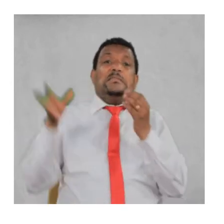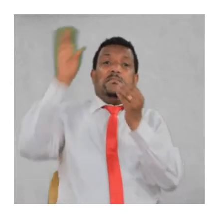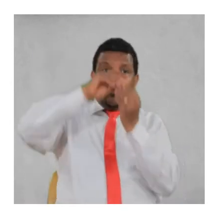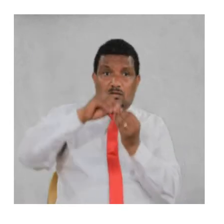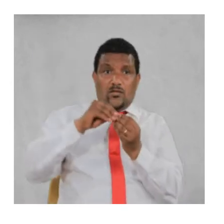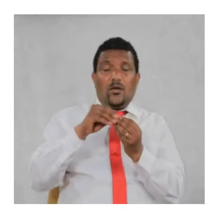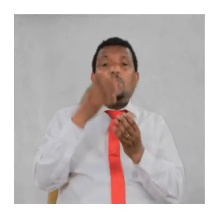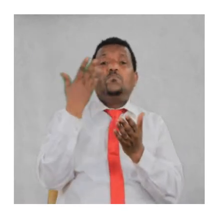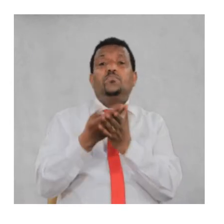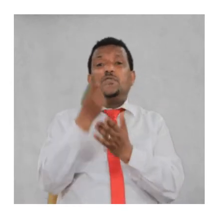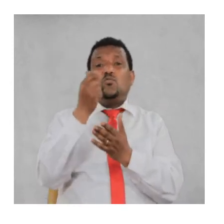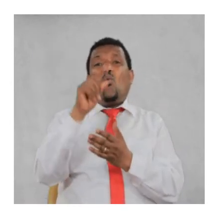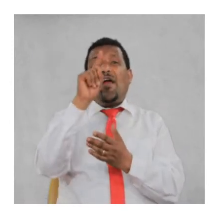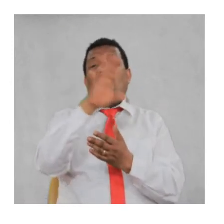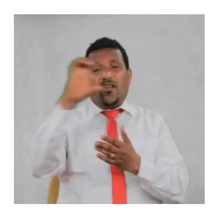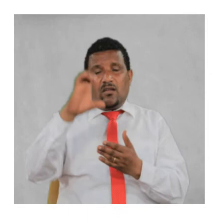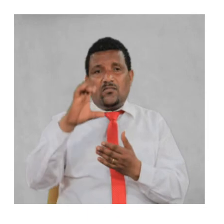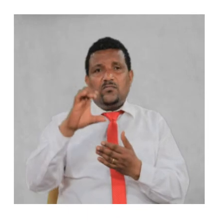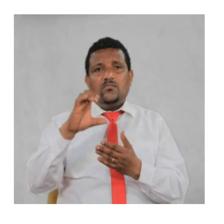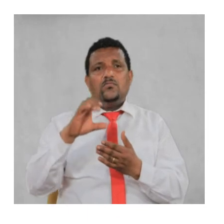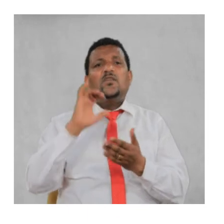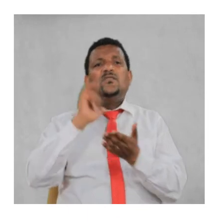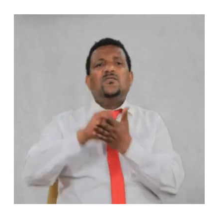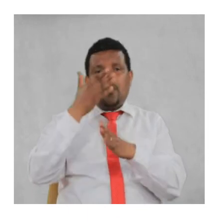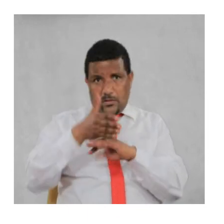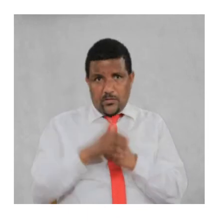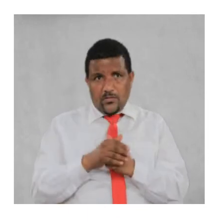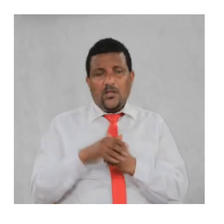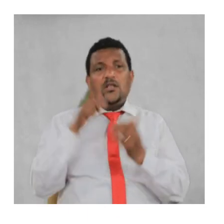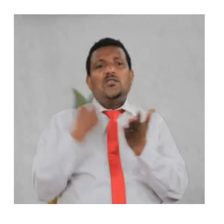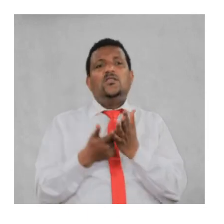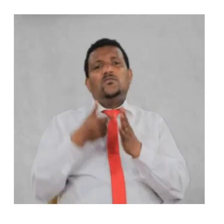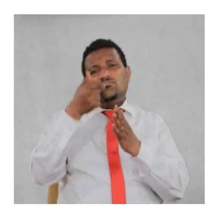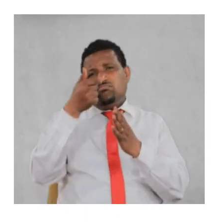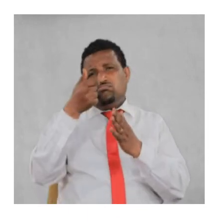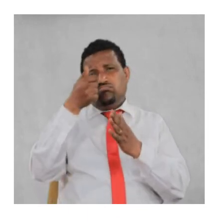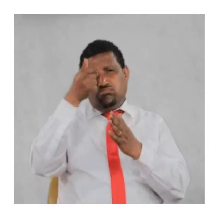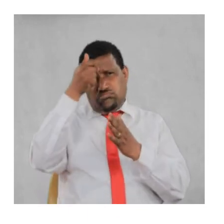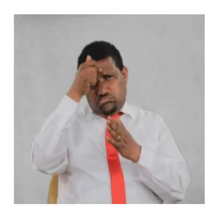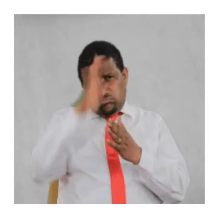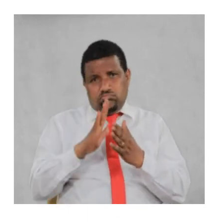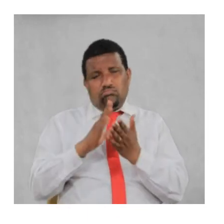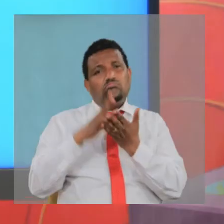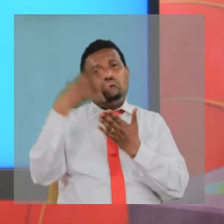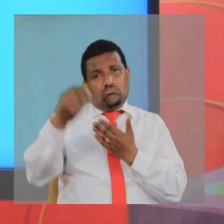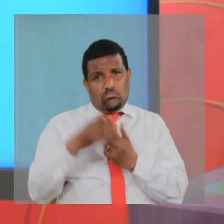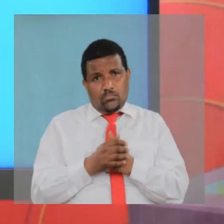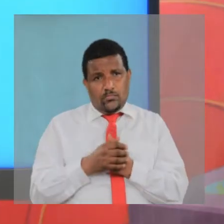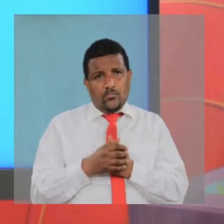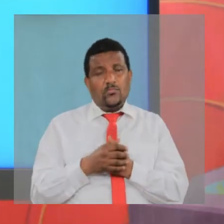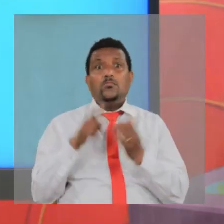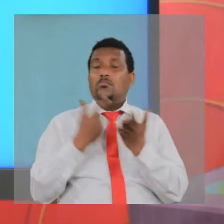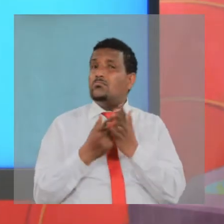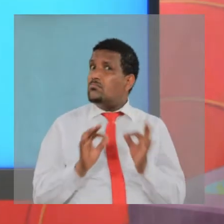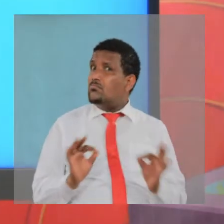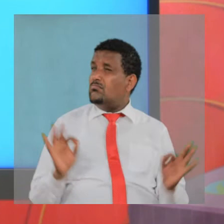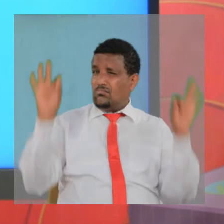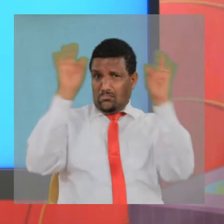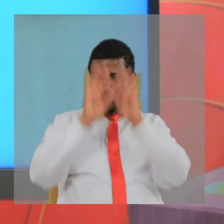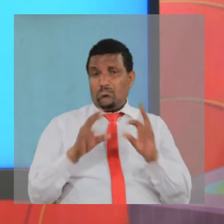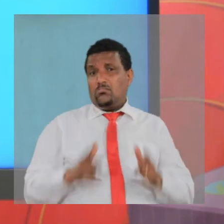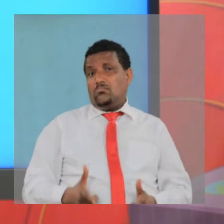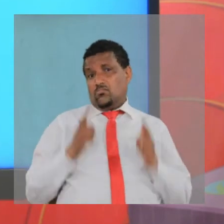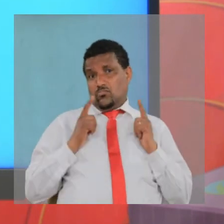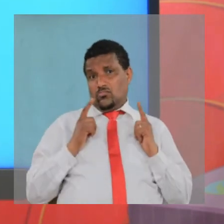per 100, then this patient will buy it, because it is very essential for